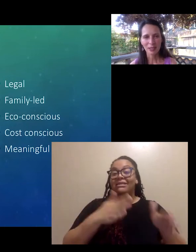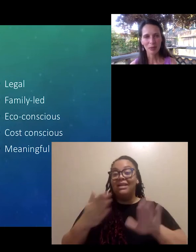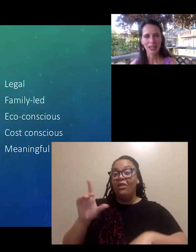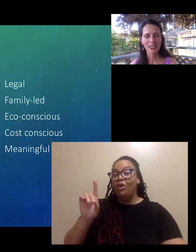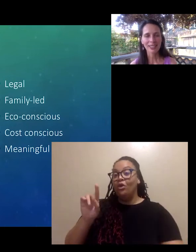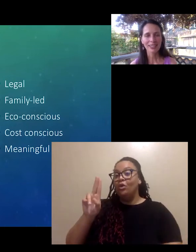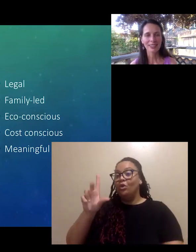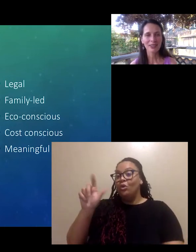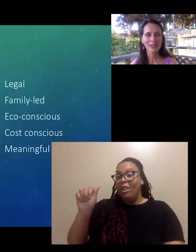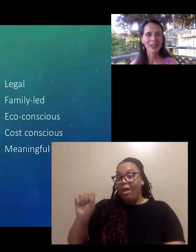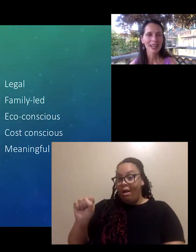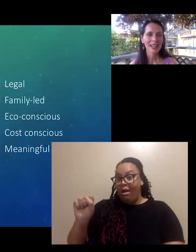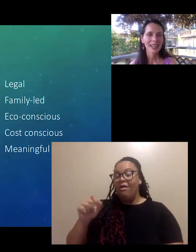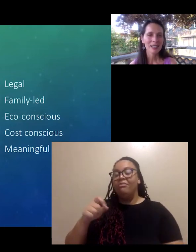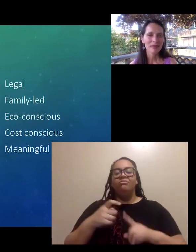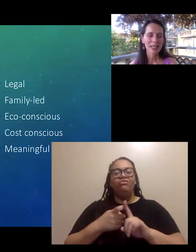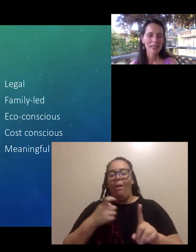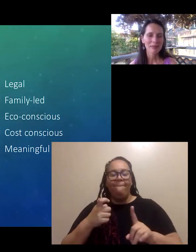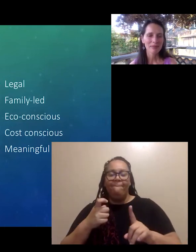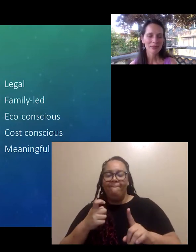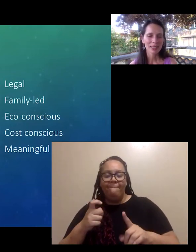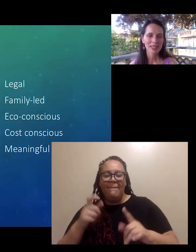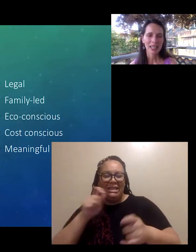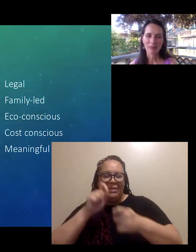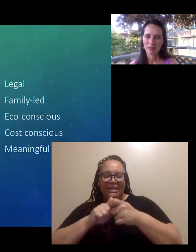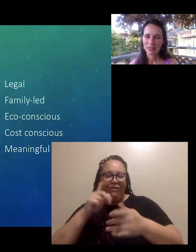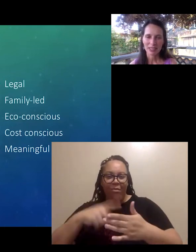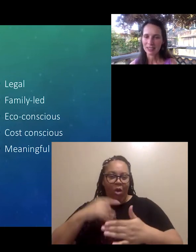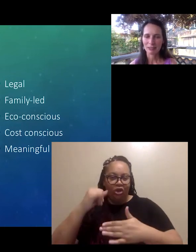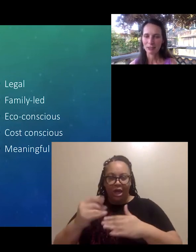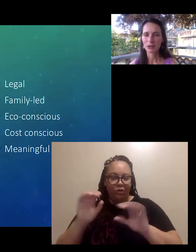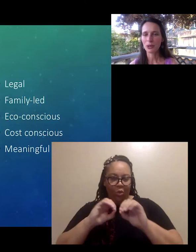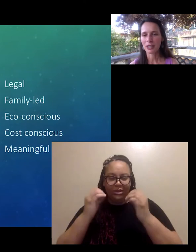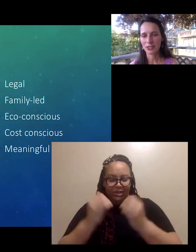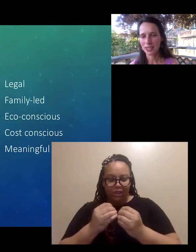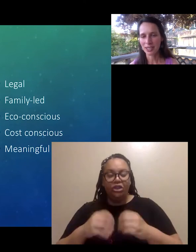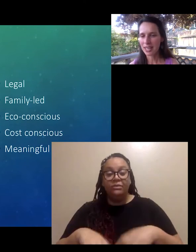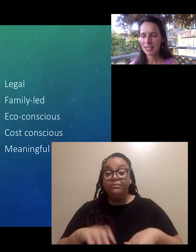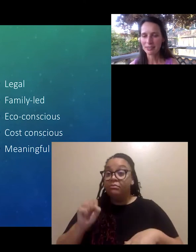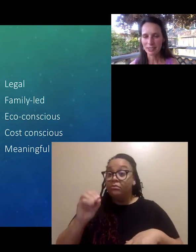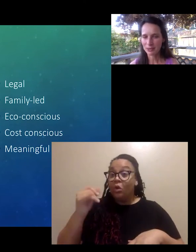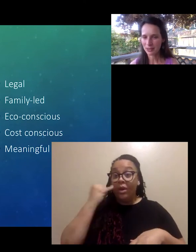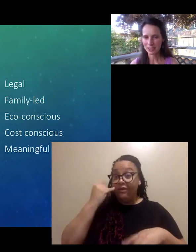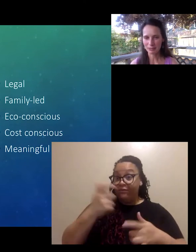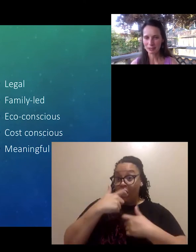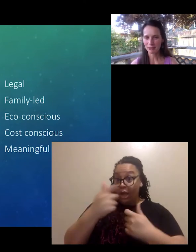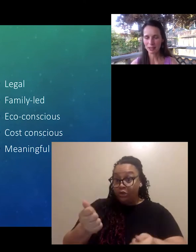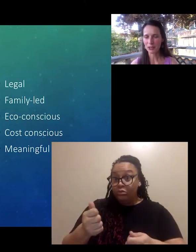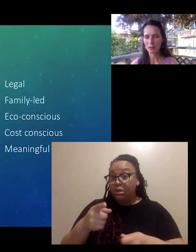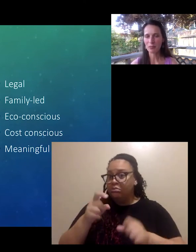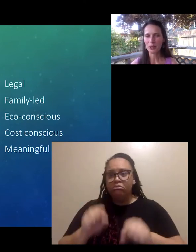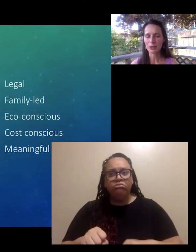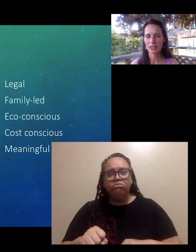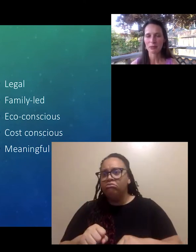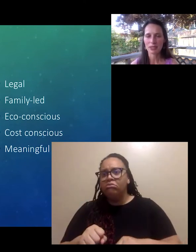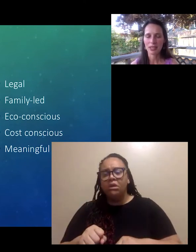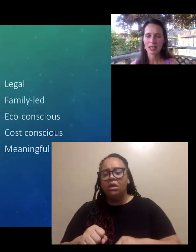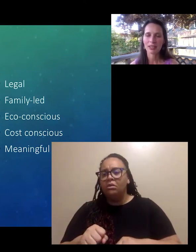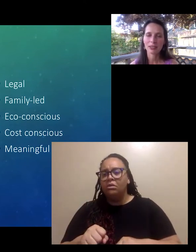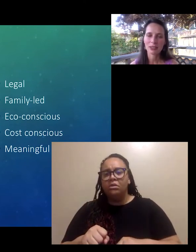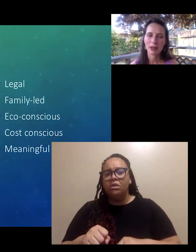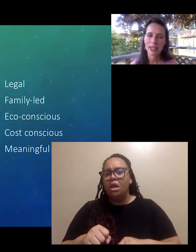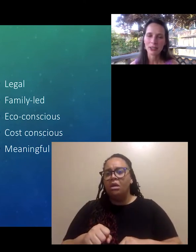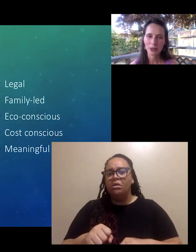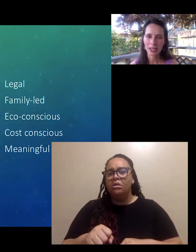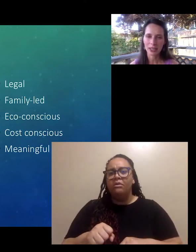presence project. So I'm, um, yeah, if you are interested in any of this, you can definitely follow up more with someone,